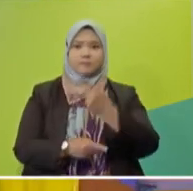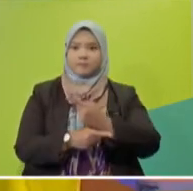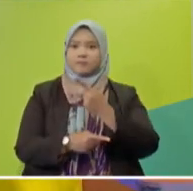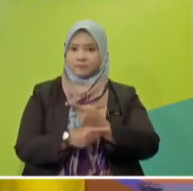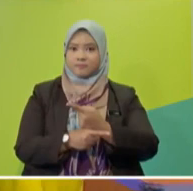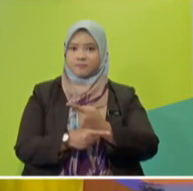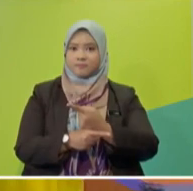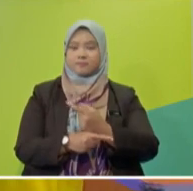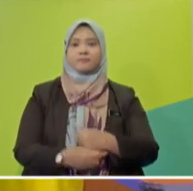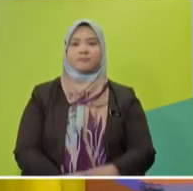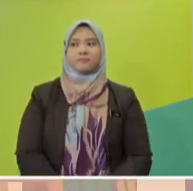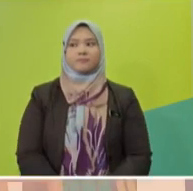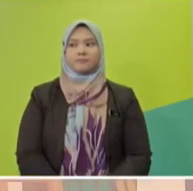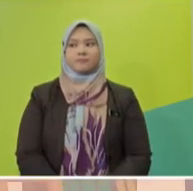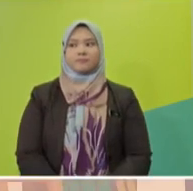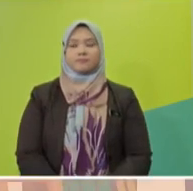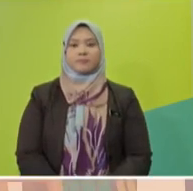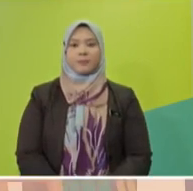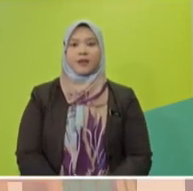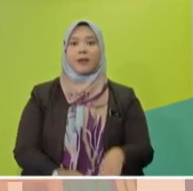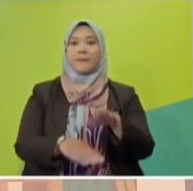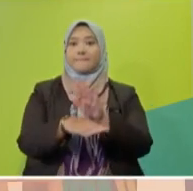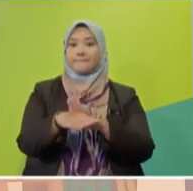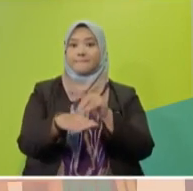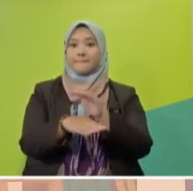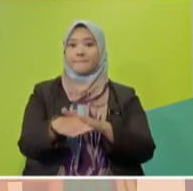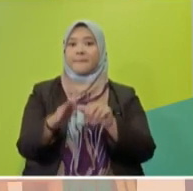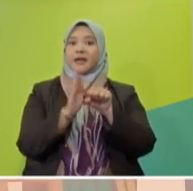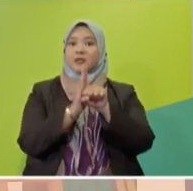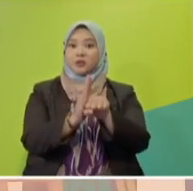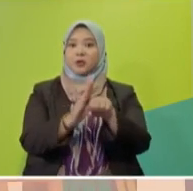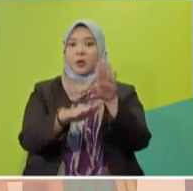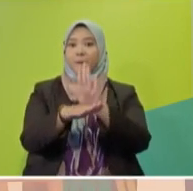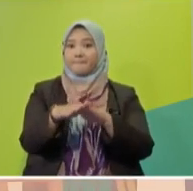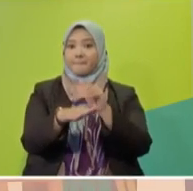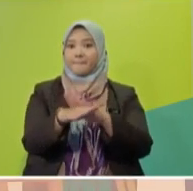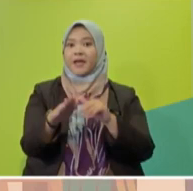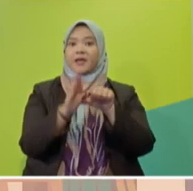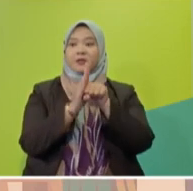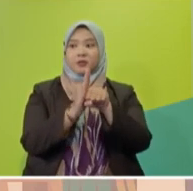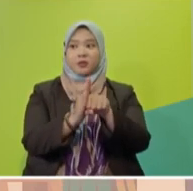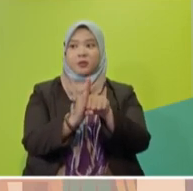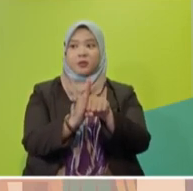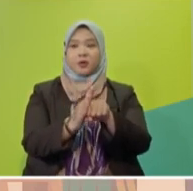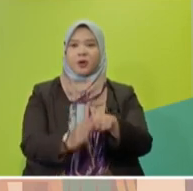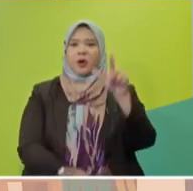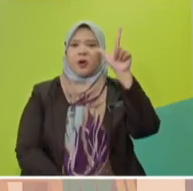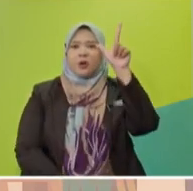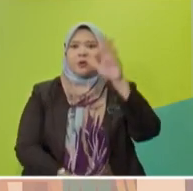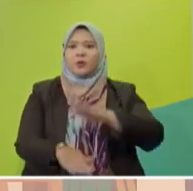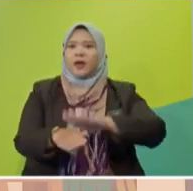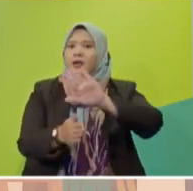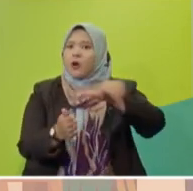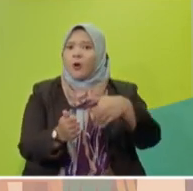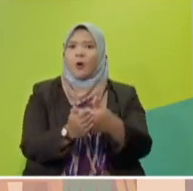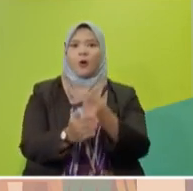Pet show, look at all the pets. Whisper and his rabbit, Daisy and her dog, Lenny